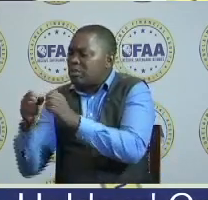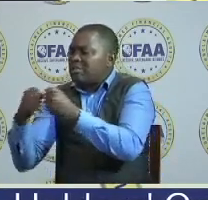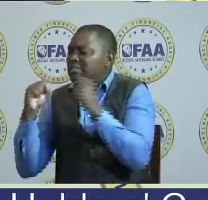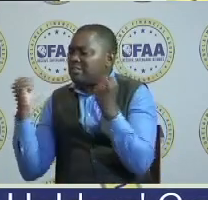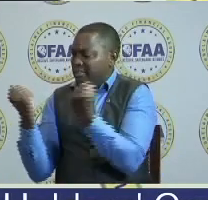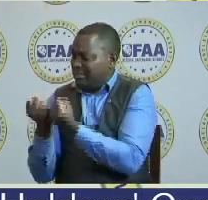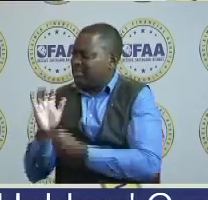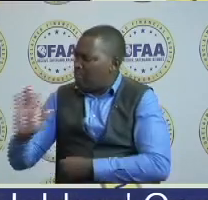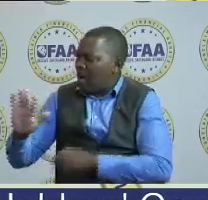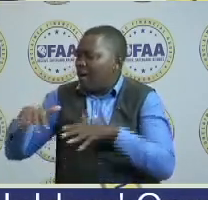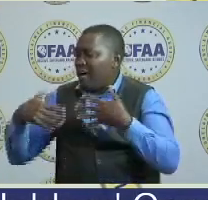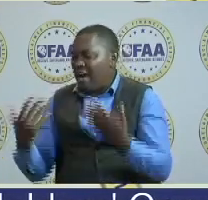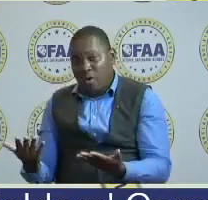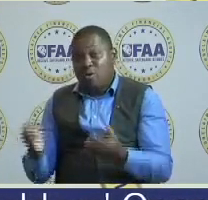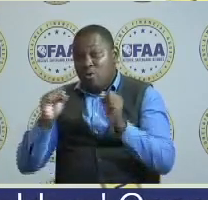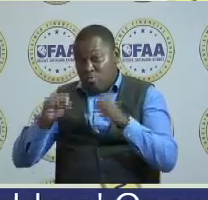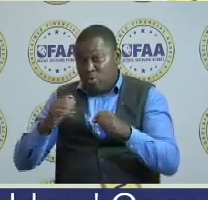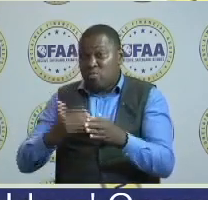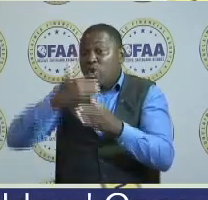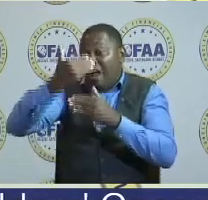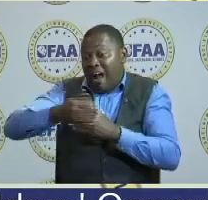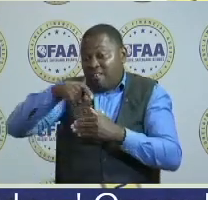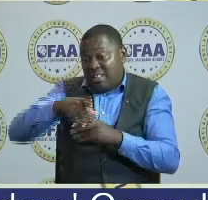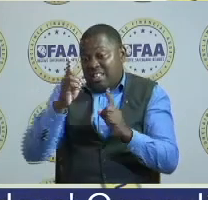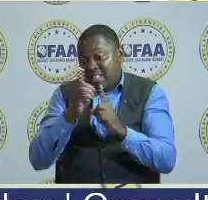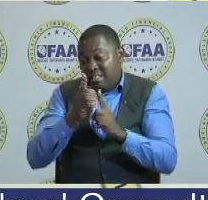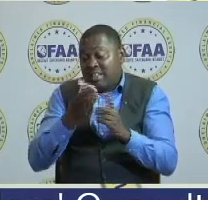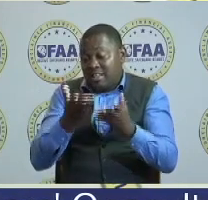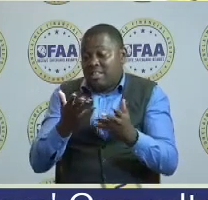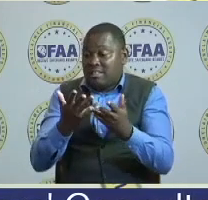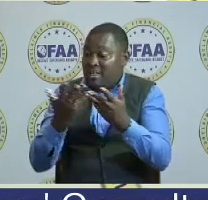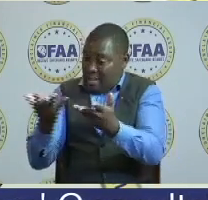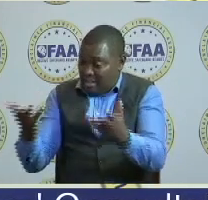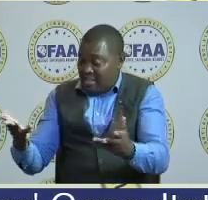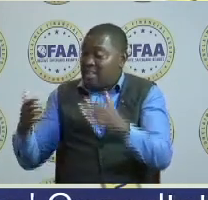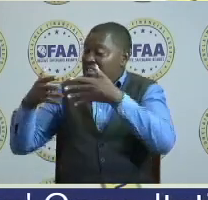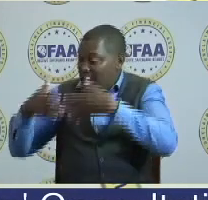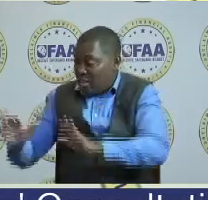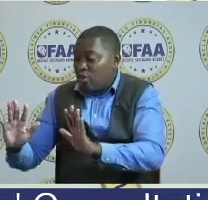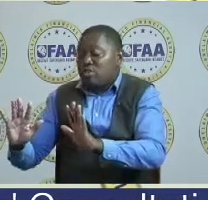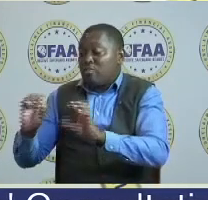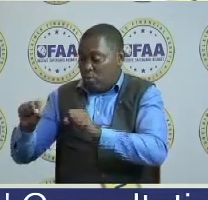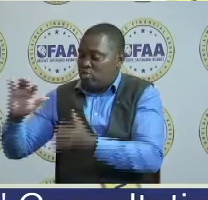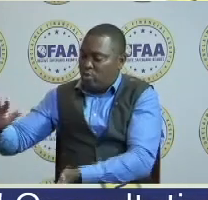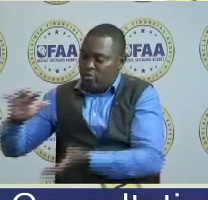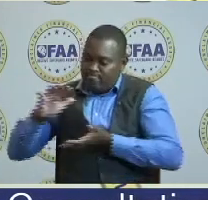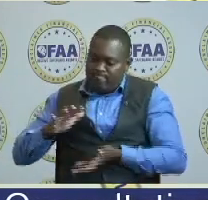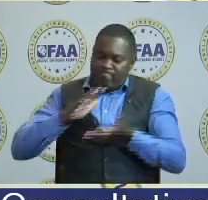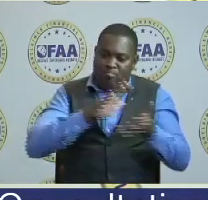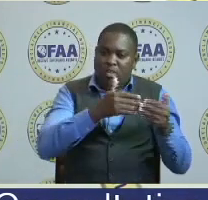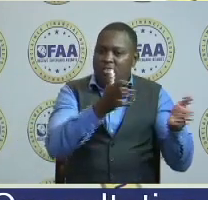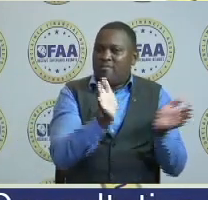that automatically after this date, this asset becomes unclaimed and the processes are automated for